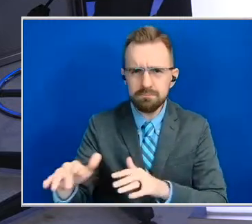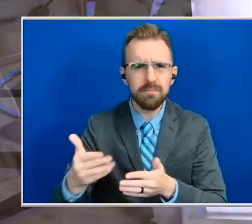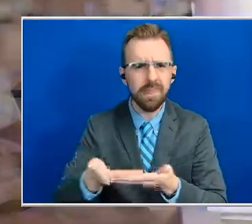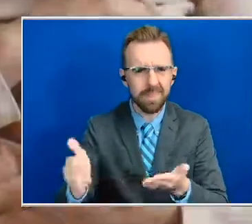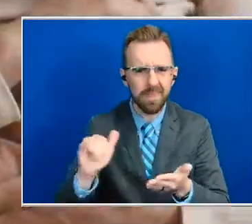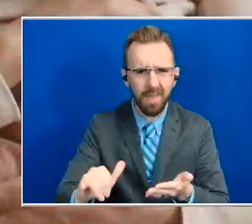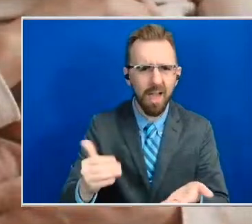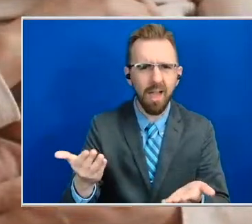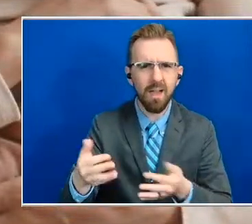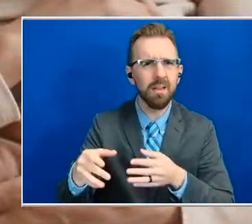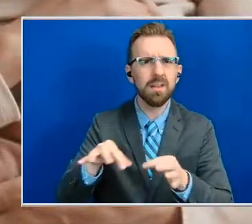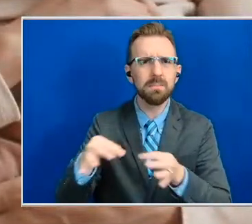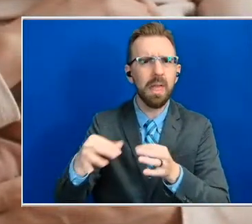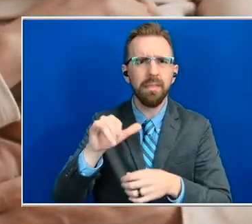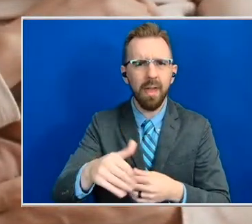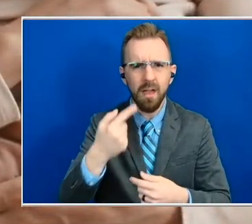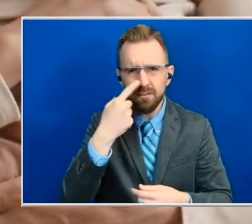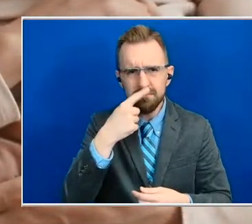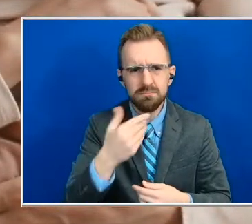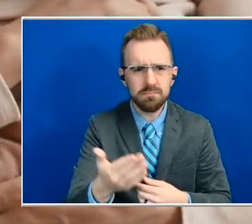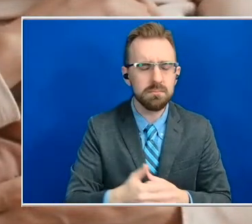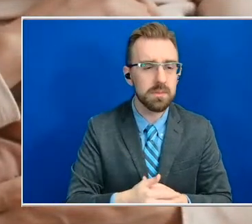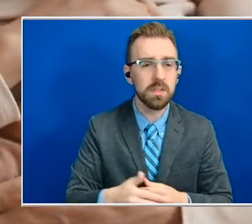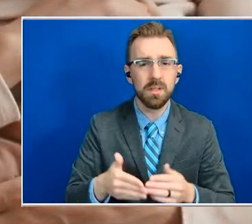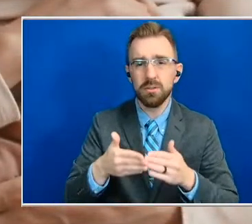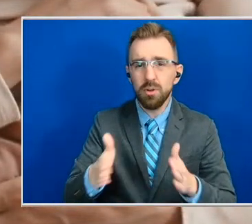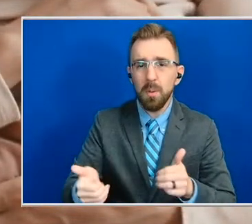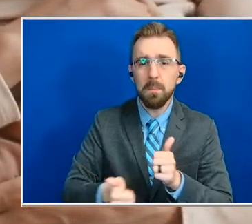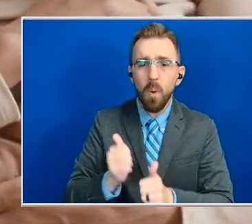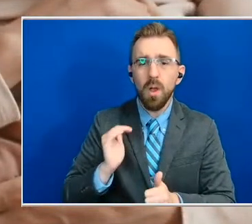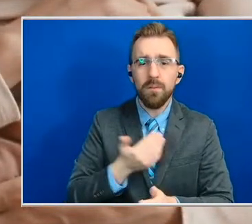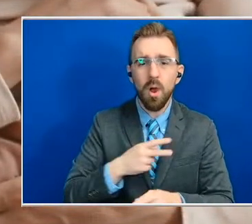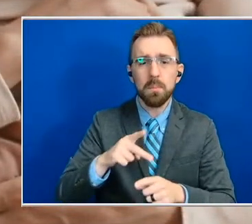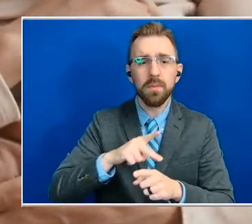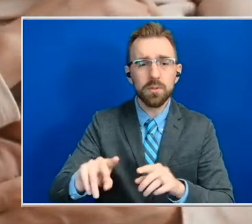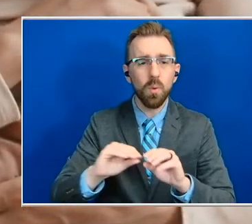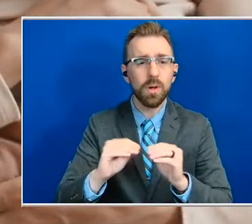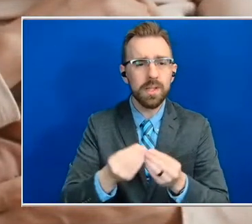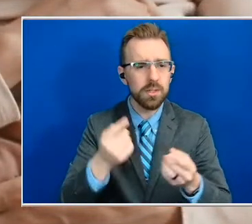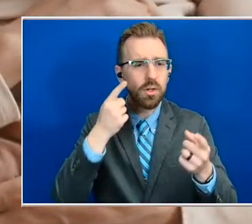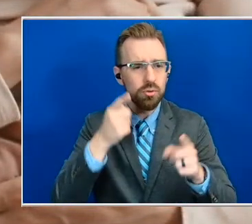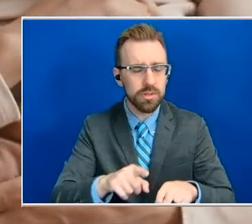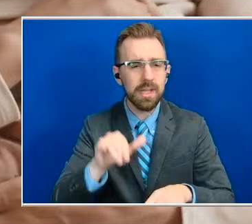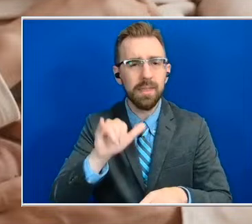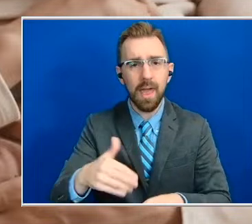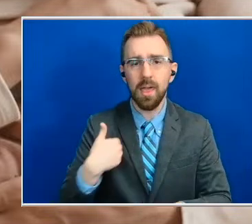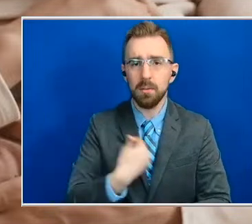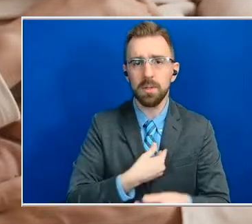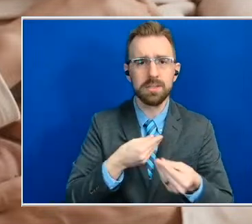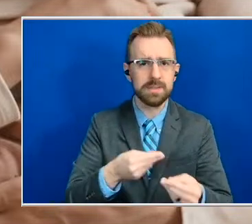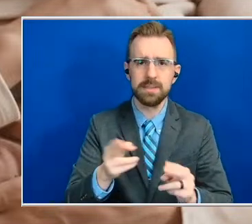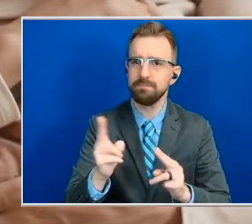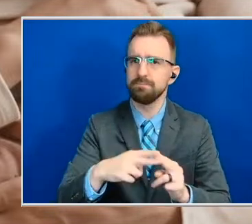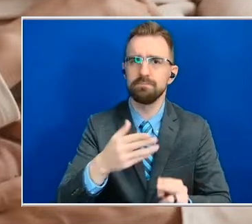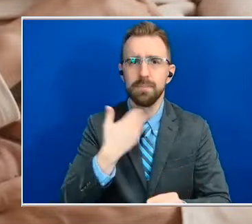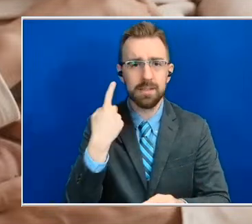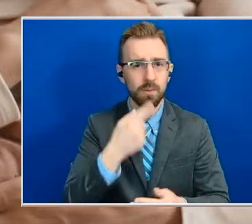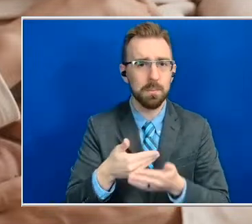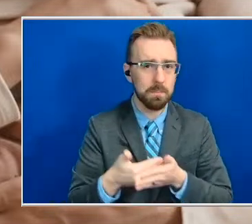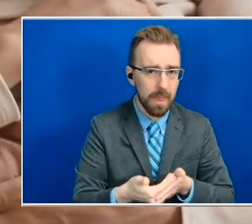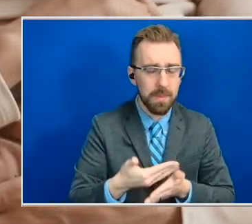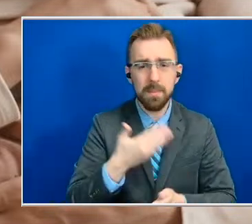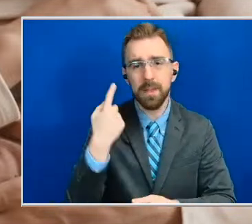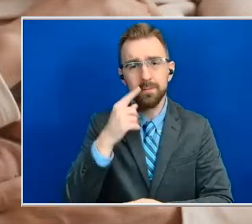Yeah, in general, most of our professional organizations agree that breastfeeding is the best for baby and mom. And even